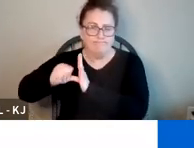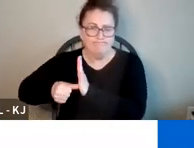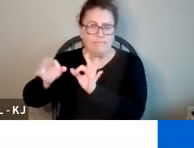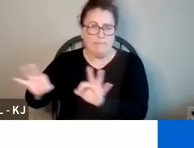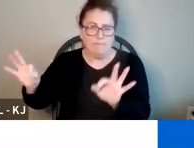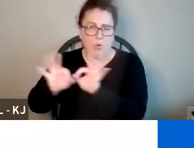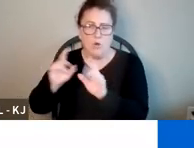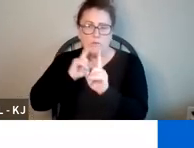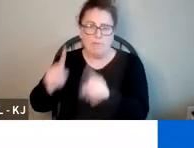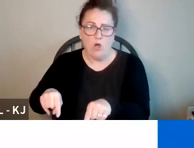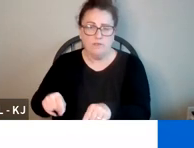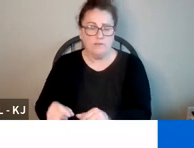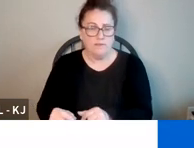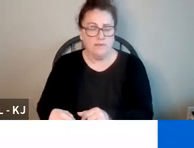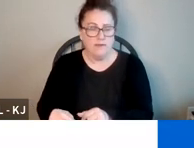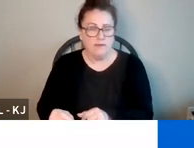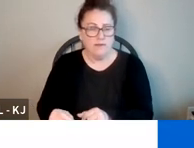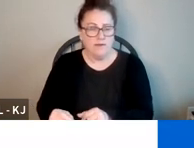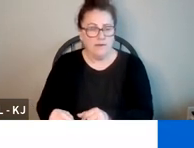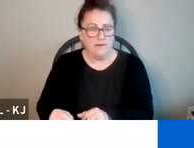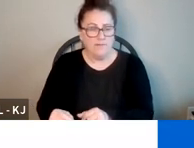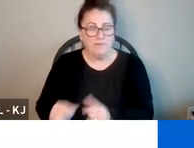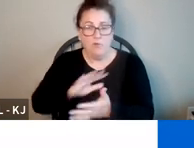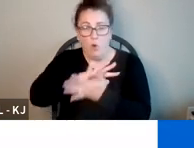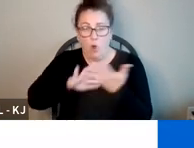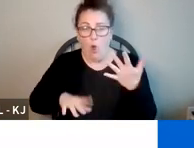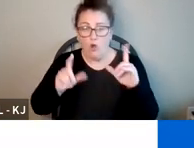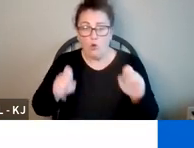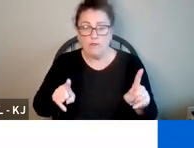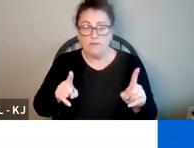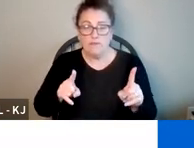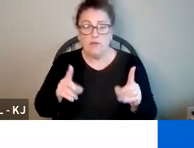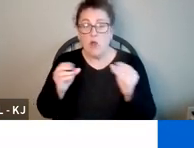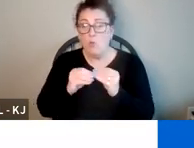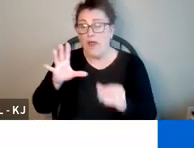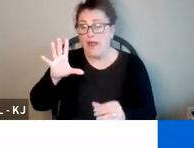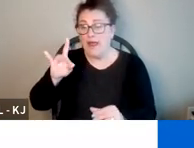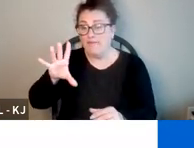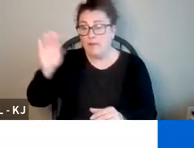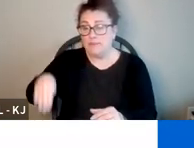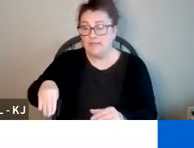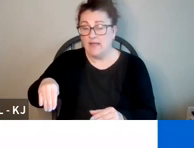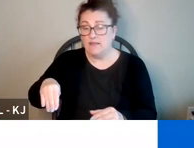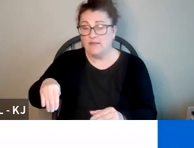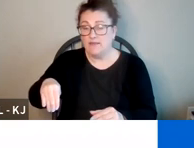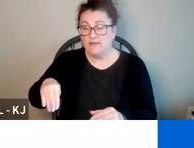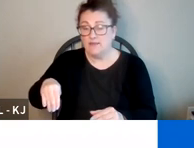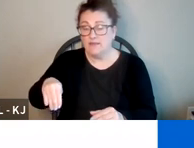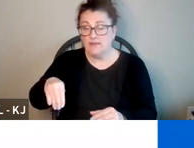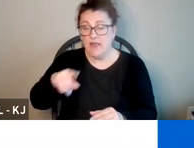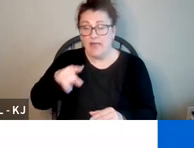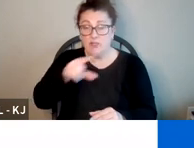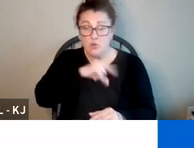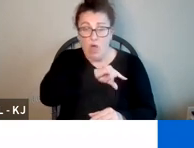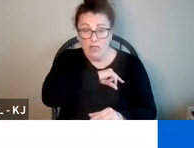responses. You can see that almost for all questions, more than 85% of respondents rated these